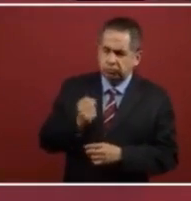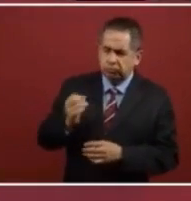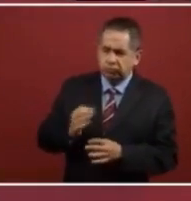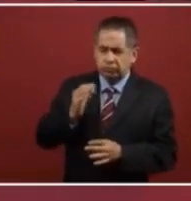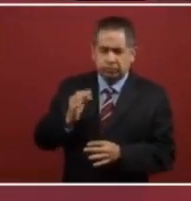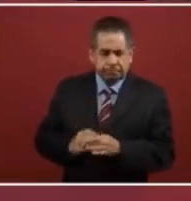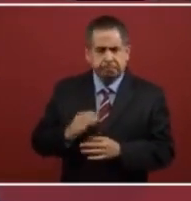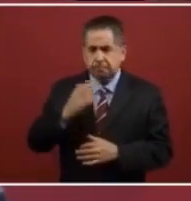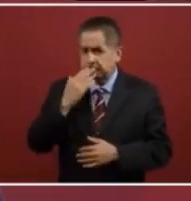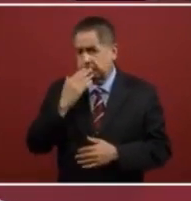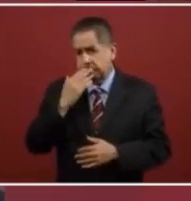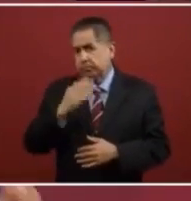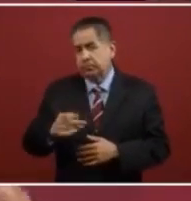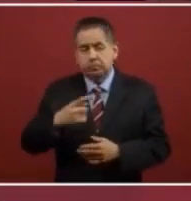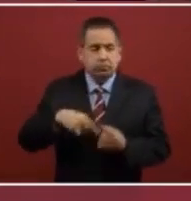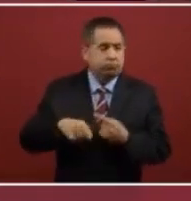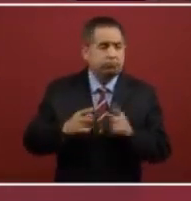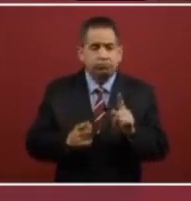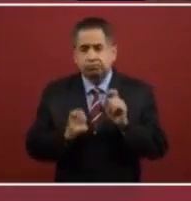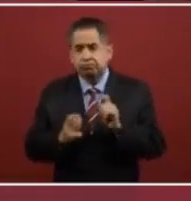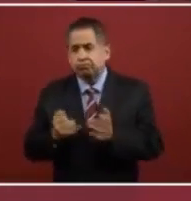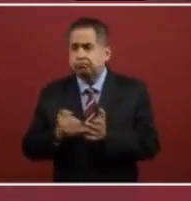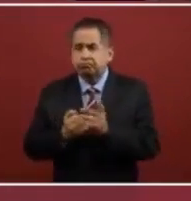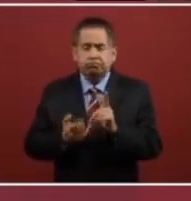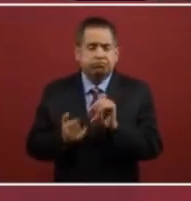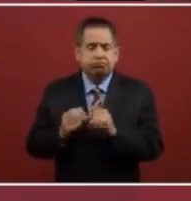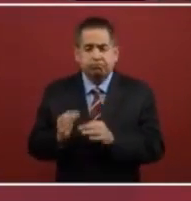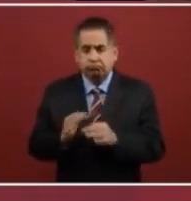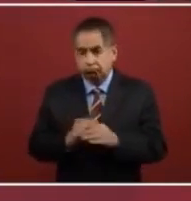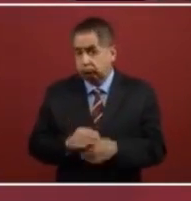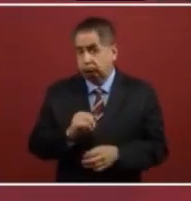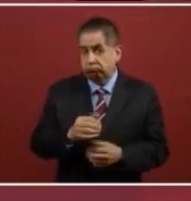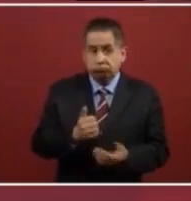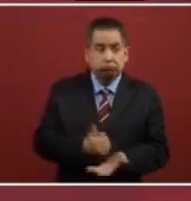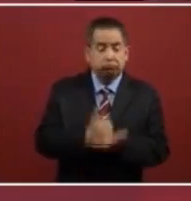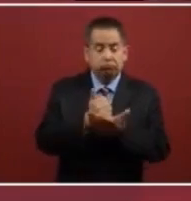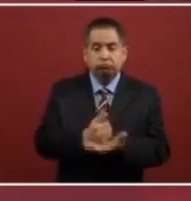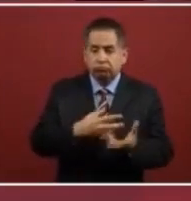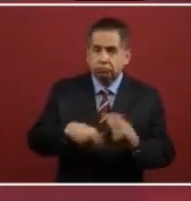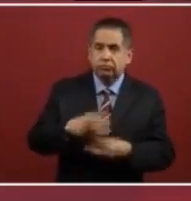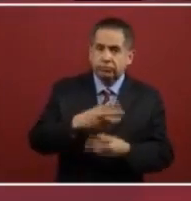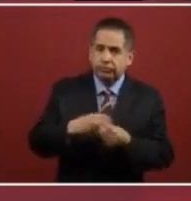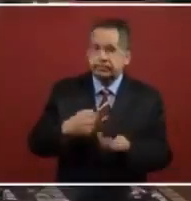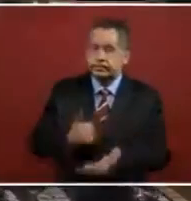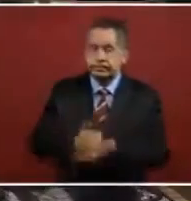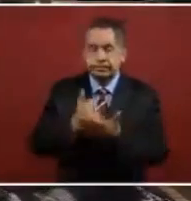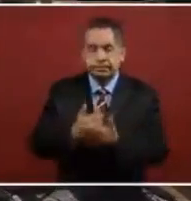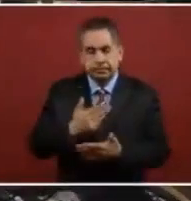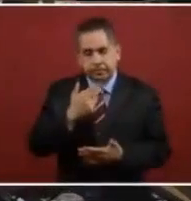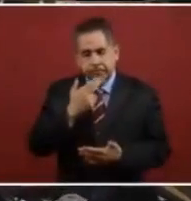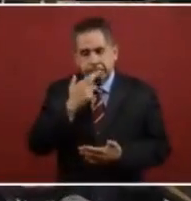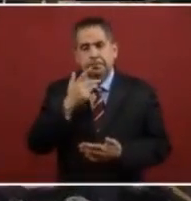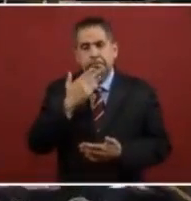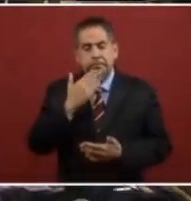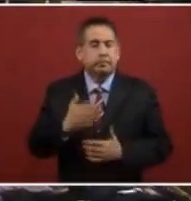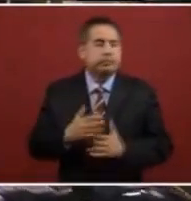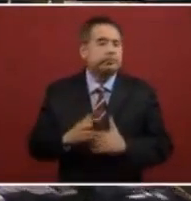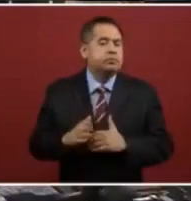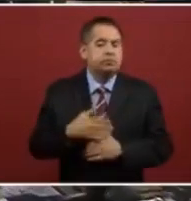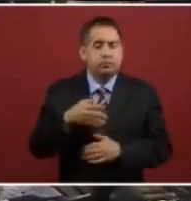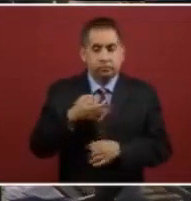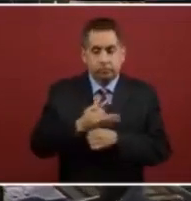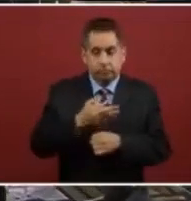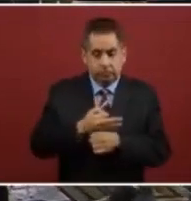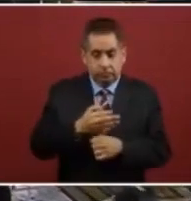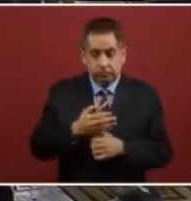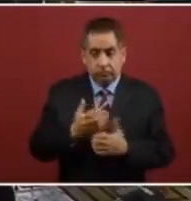things fortunately Y have occurred. sí está Yes. ayudando. Yes, we are helping, and it has Está helped creciendo because